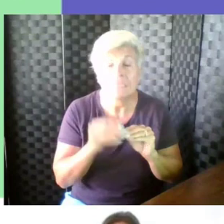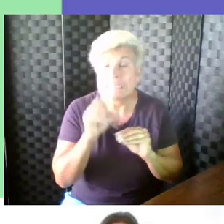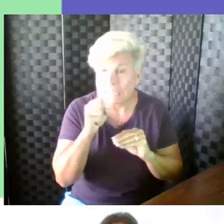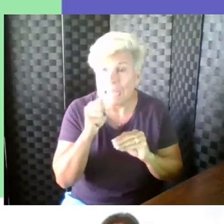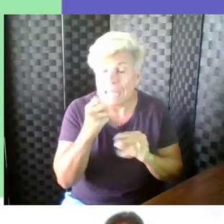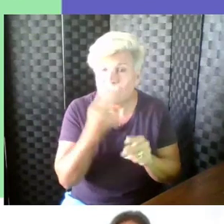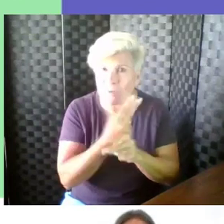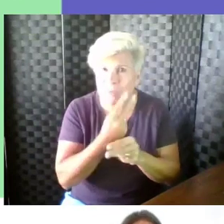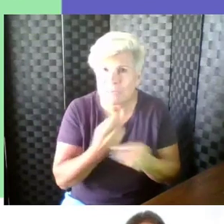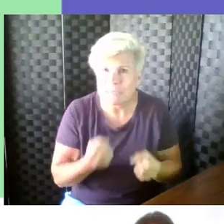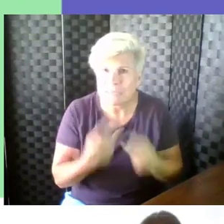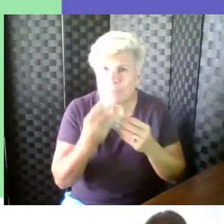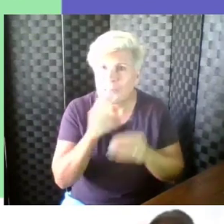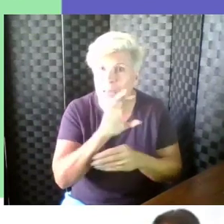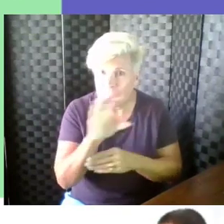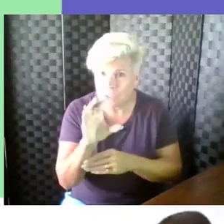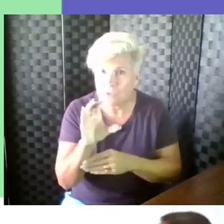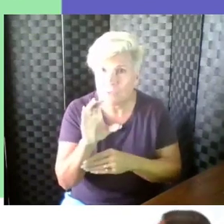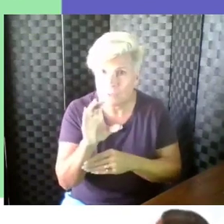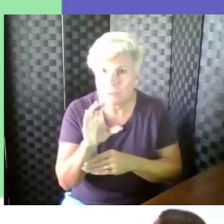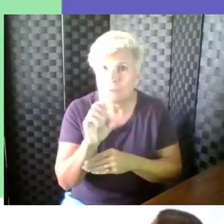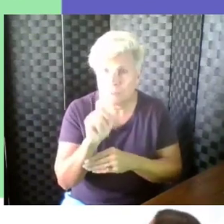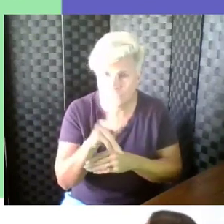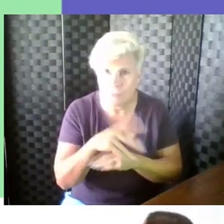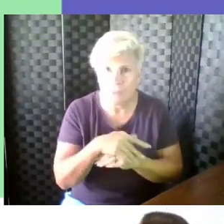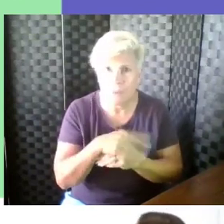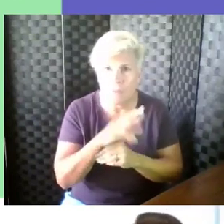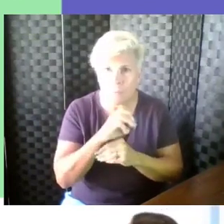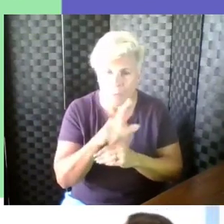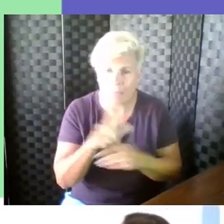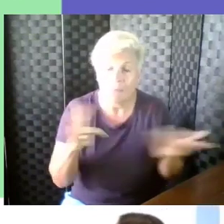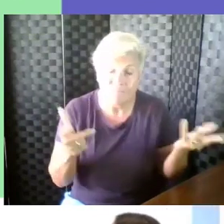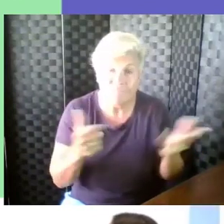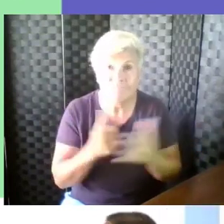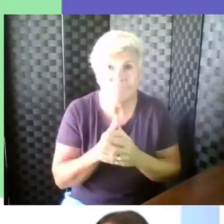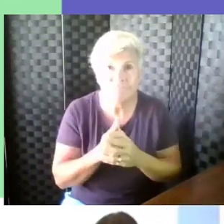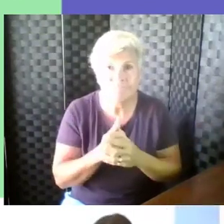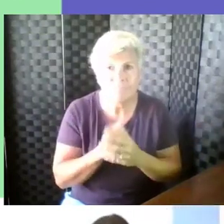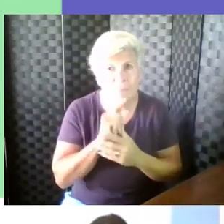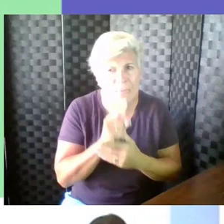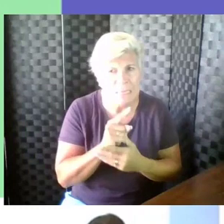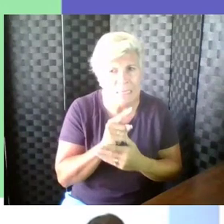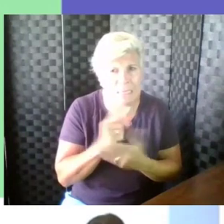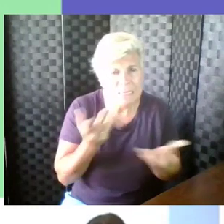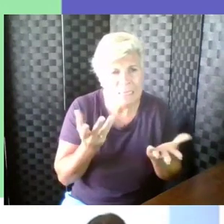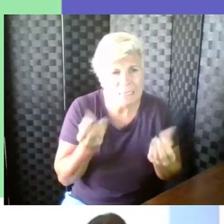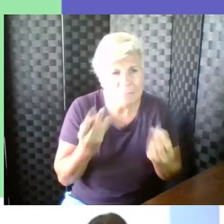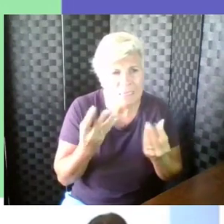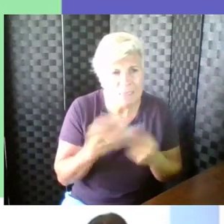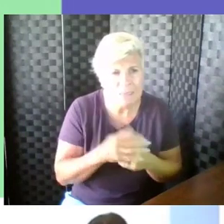Yeah, I need to figure out how many hundreds there are. Okay, well, how many are there?